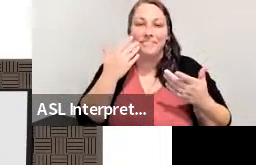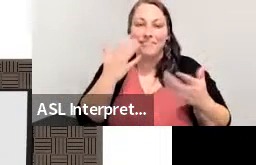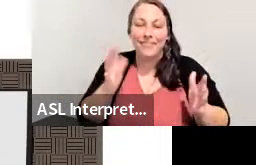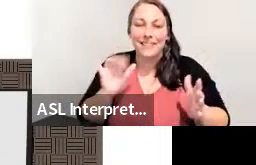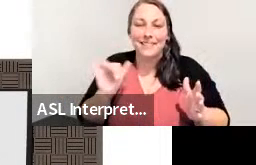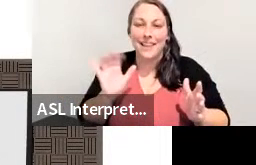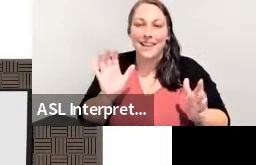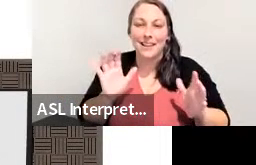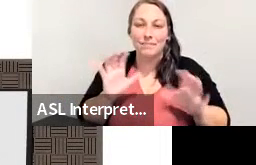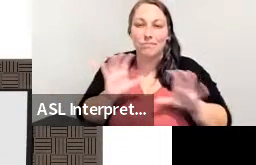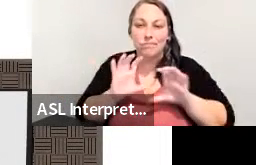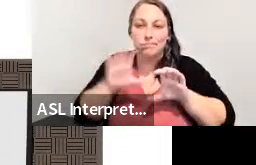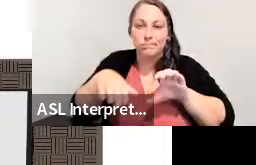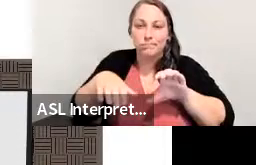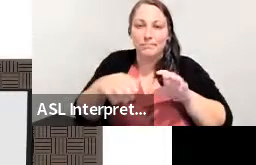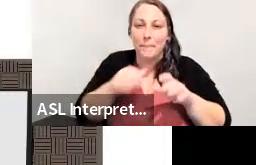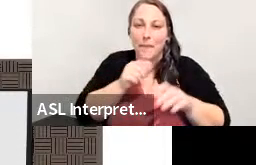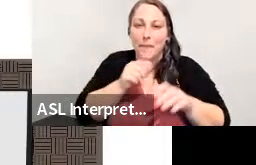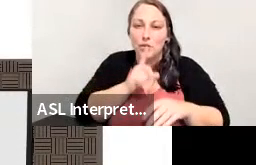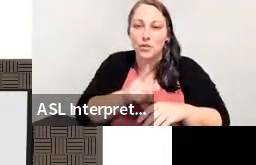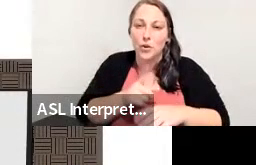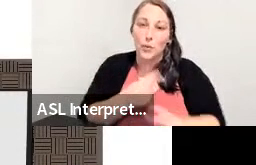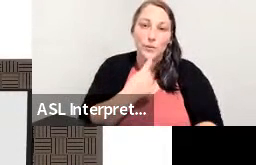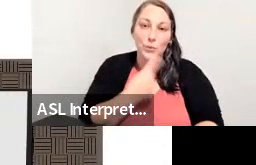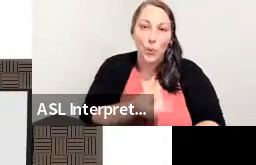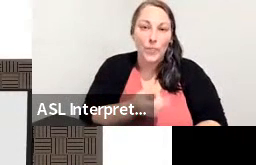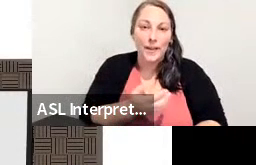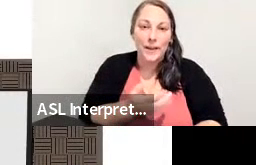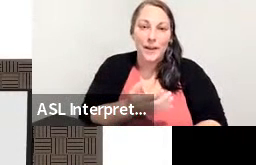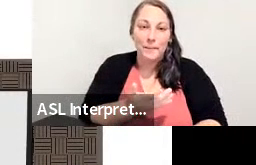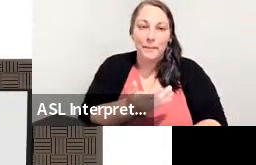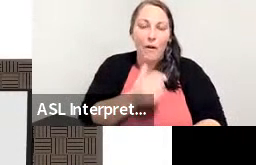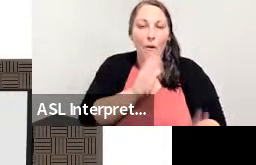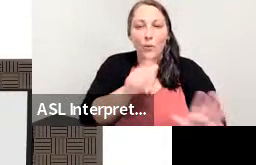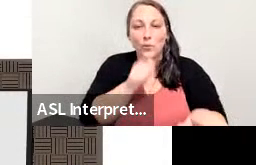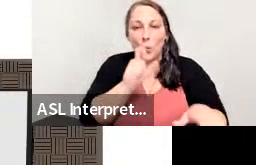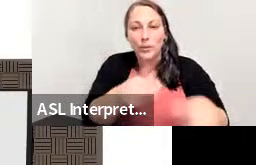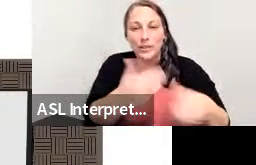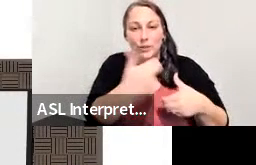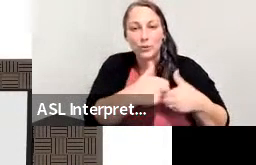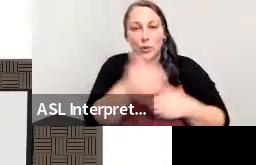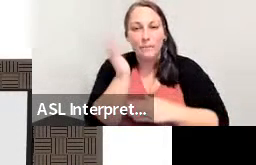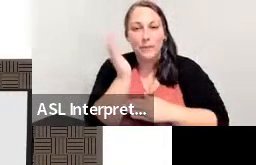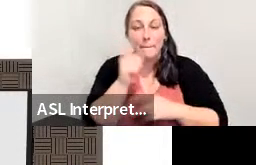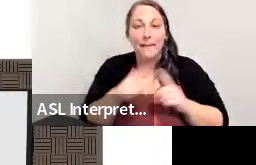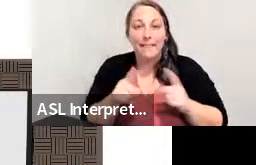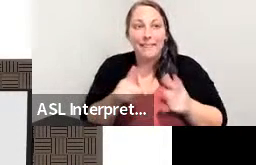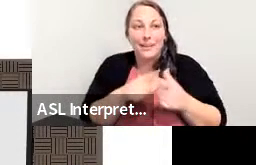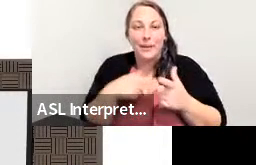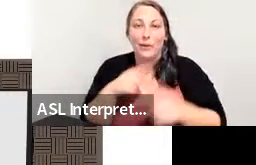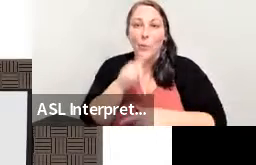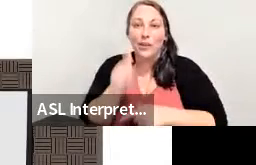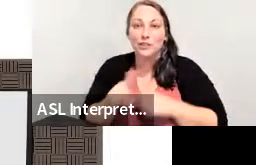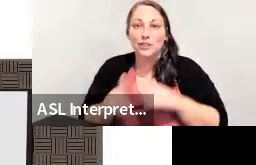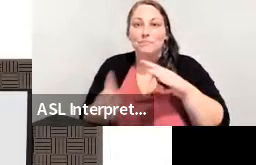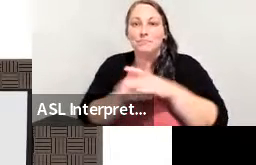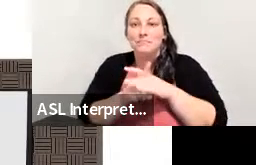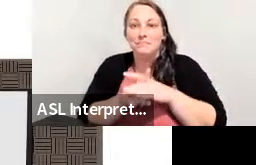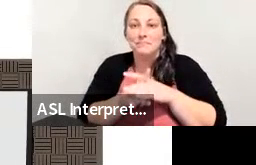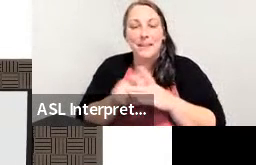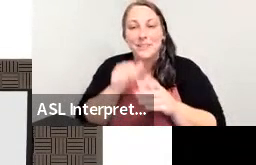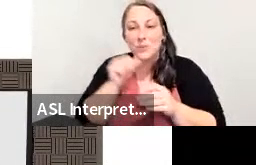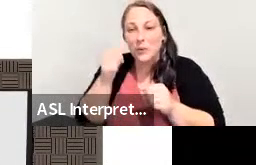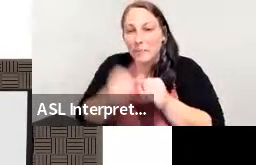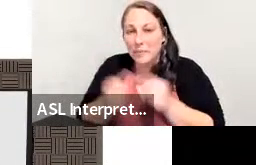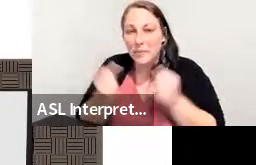the one night we told Girls Play they didn't have to join us, and we got a question that they could answer. I don't know, David, if you recall how many bikes are on that. I wish I